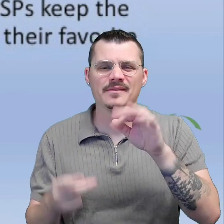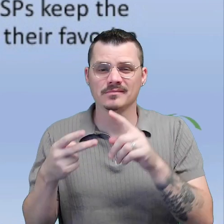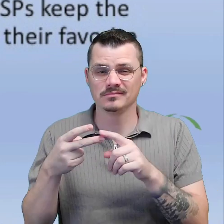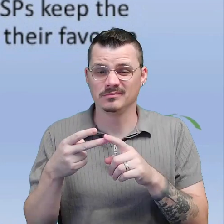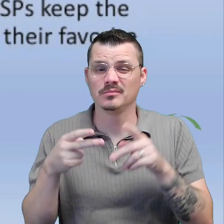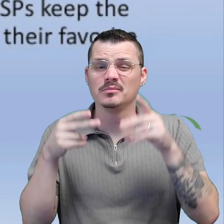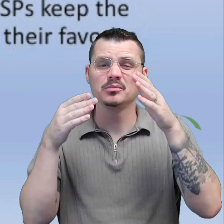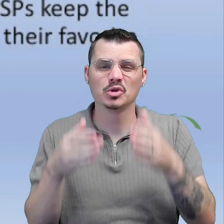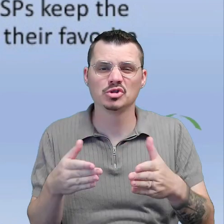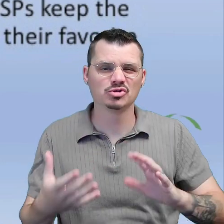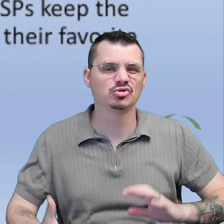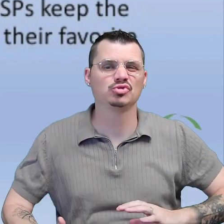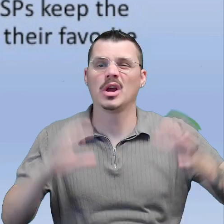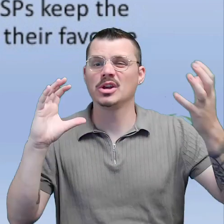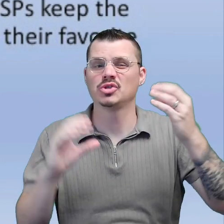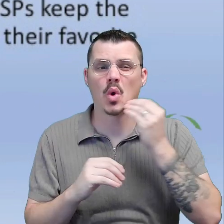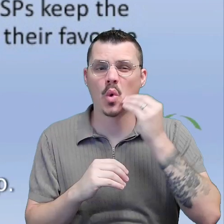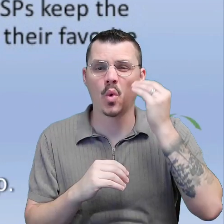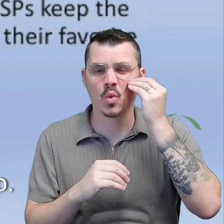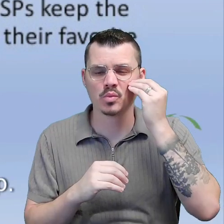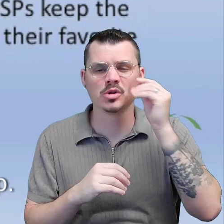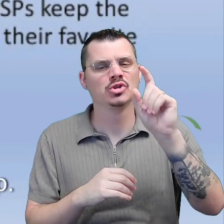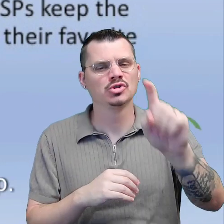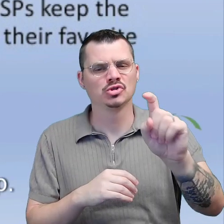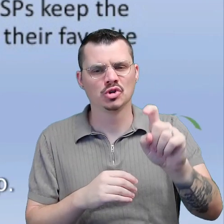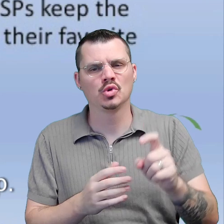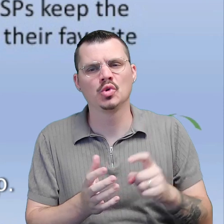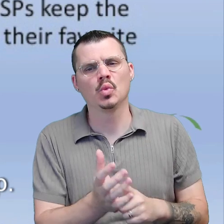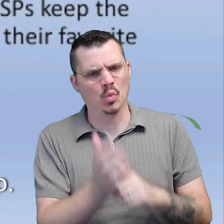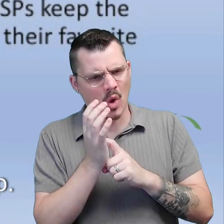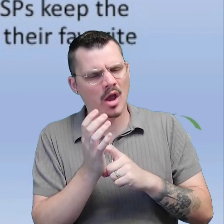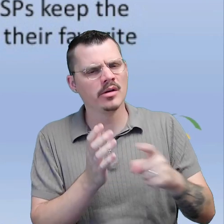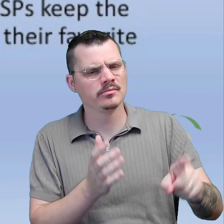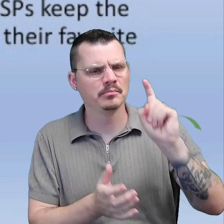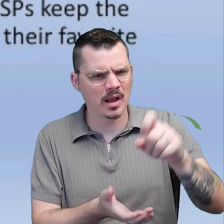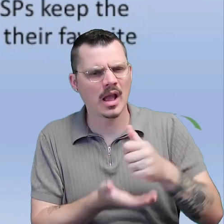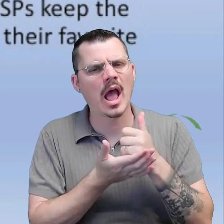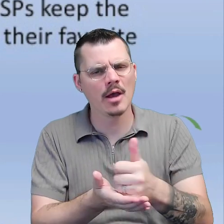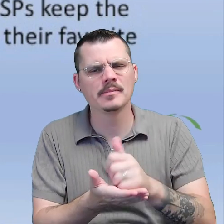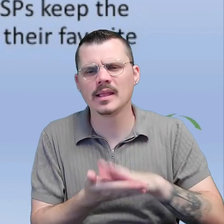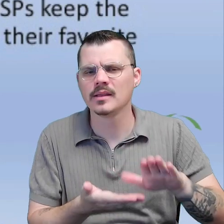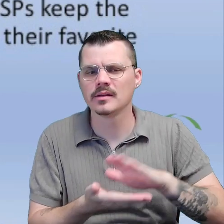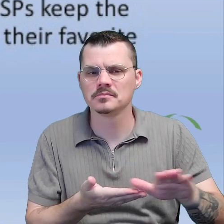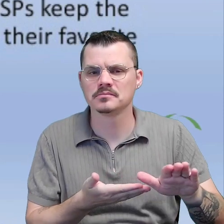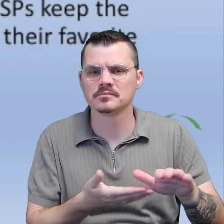If the person trashes their house, they should be required to help clean it up.